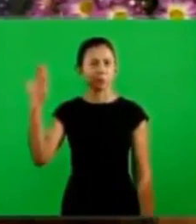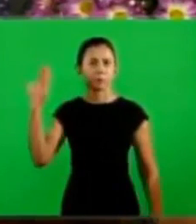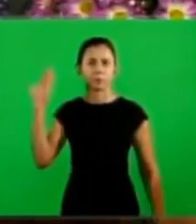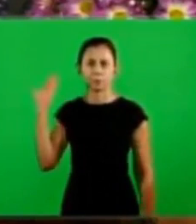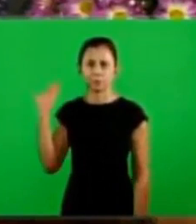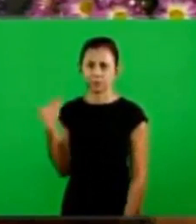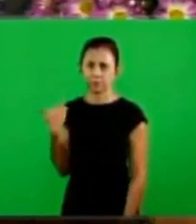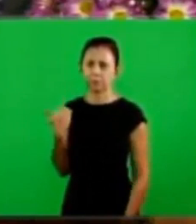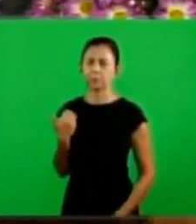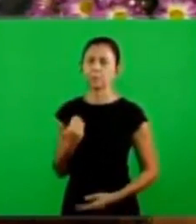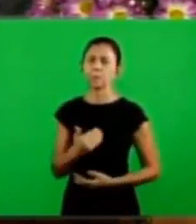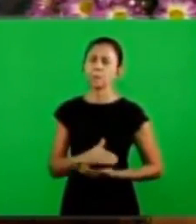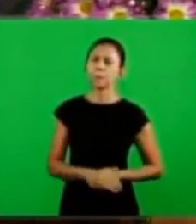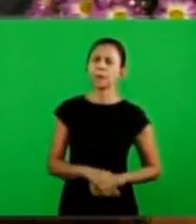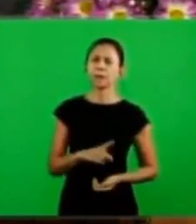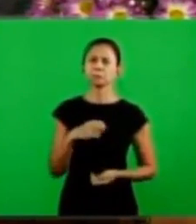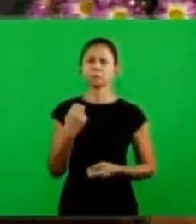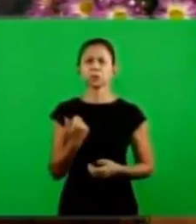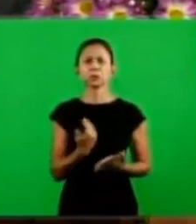the study from last week.